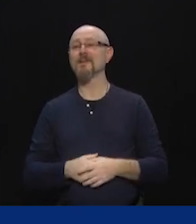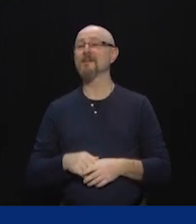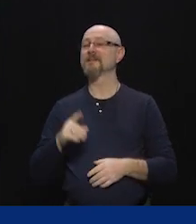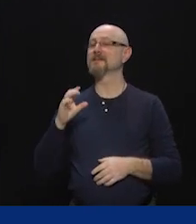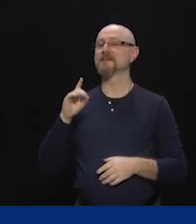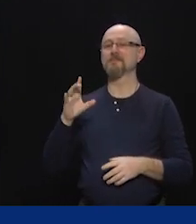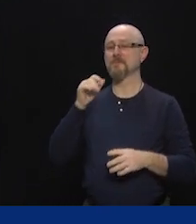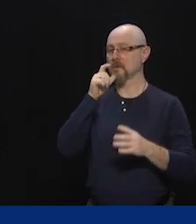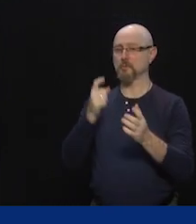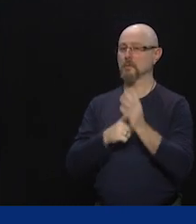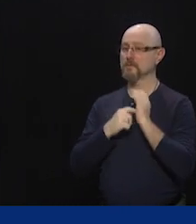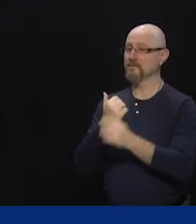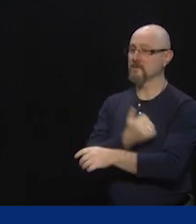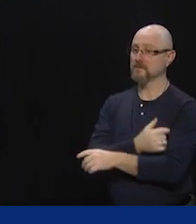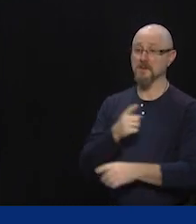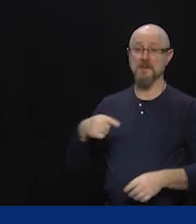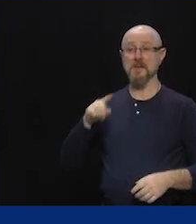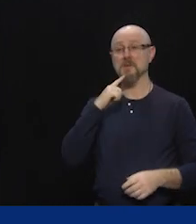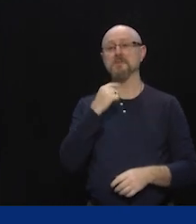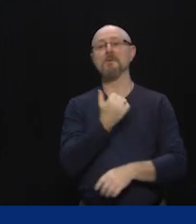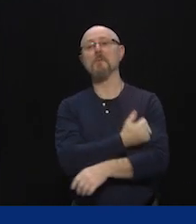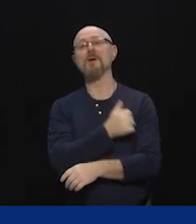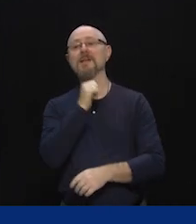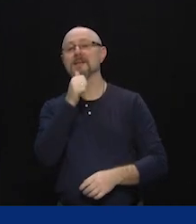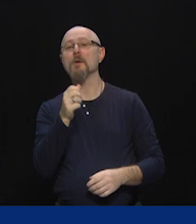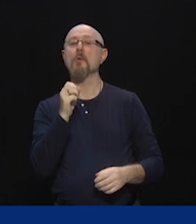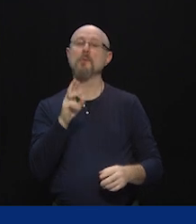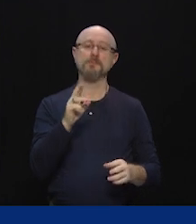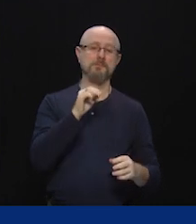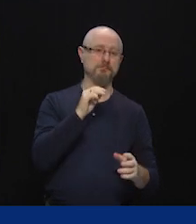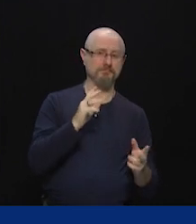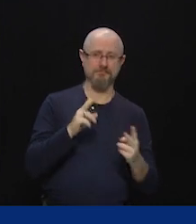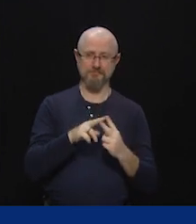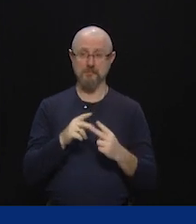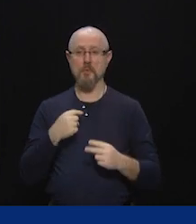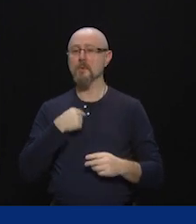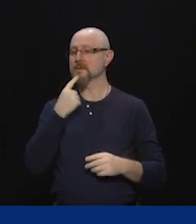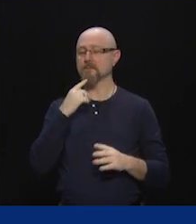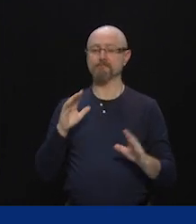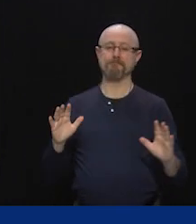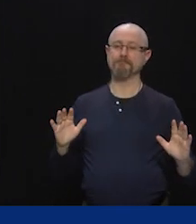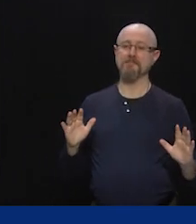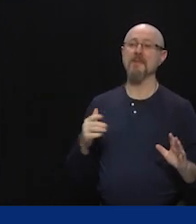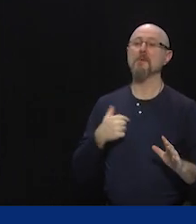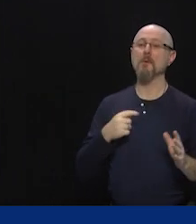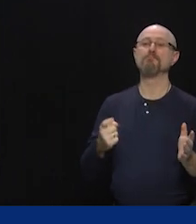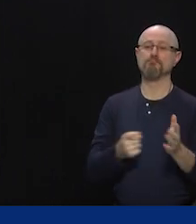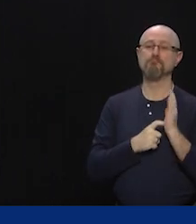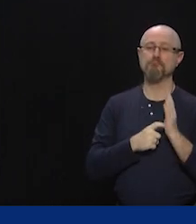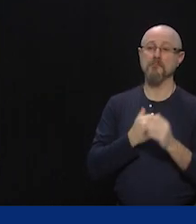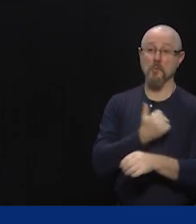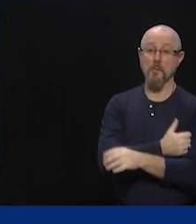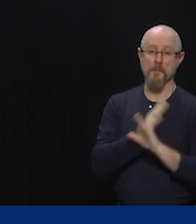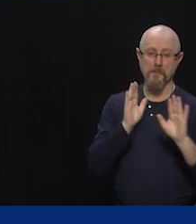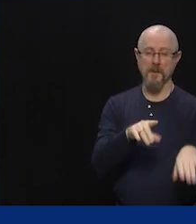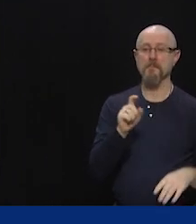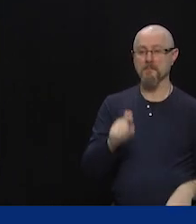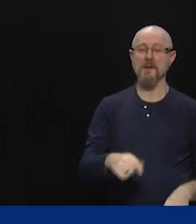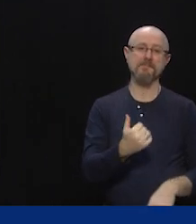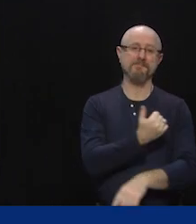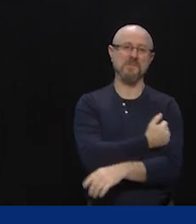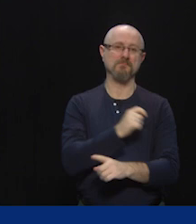CDC because they said vaccinated or unvaccinated, and we thought we'd make sure that the individuals returning had that extra layer